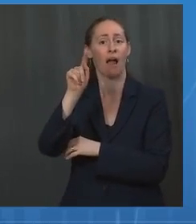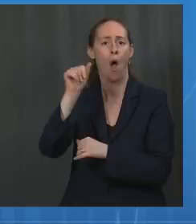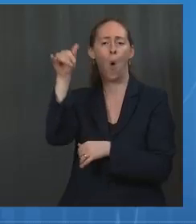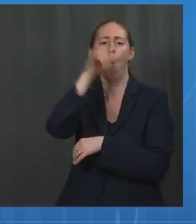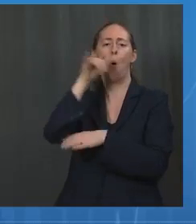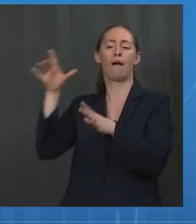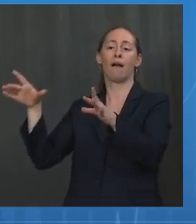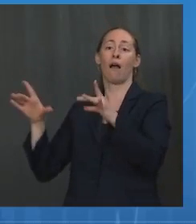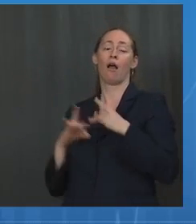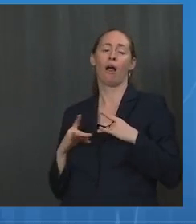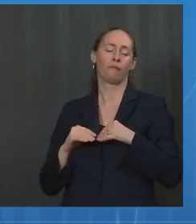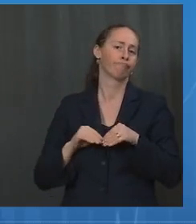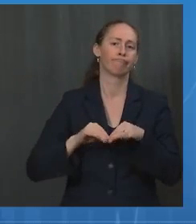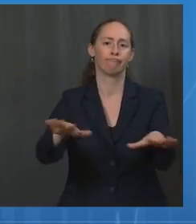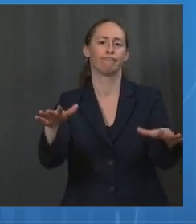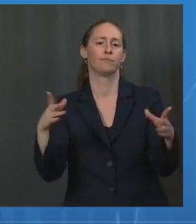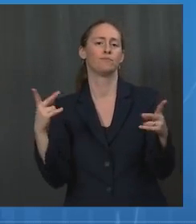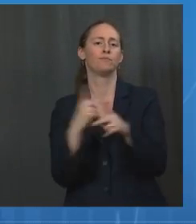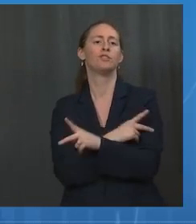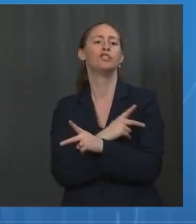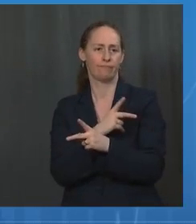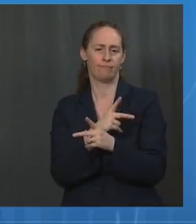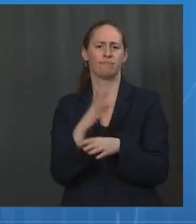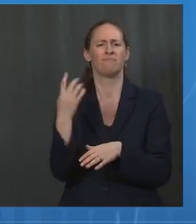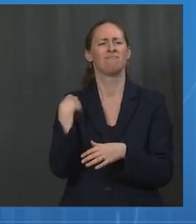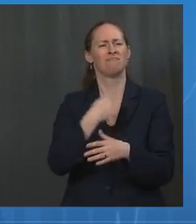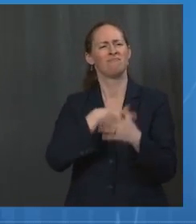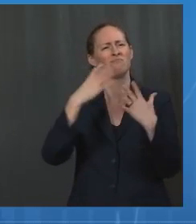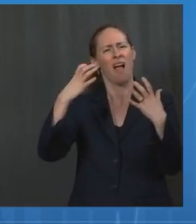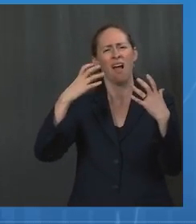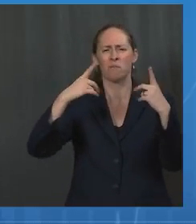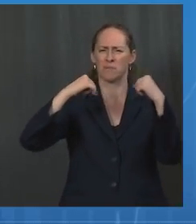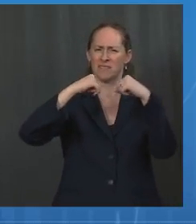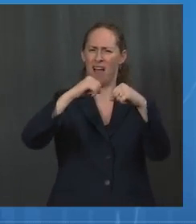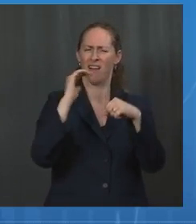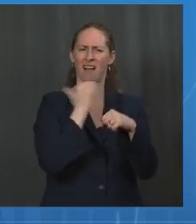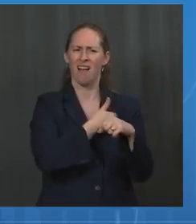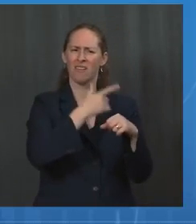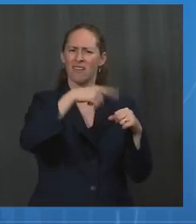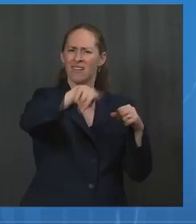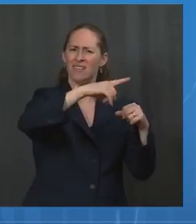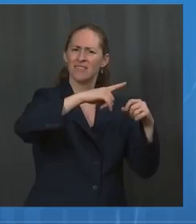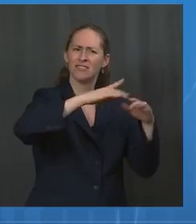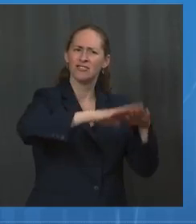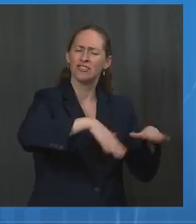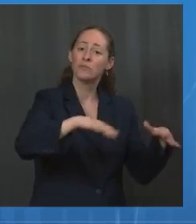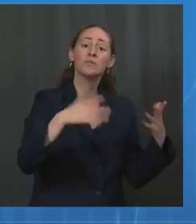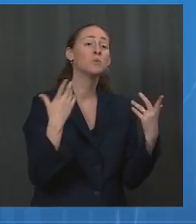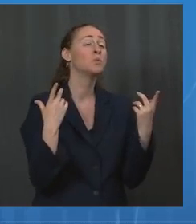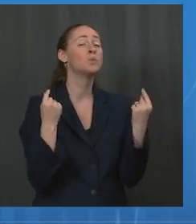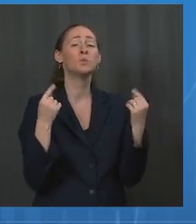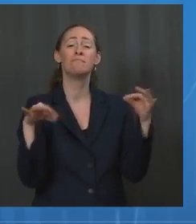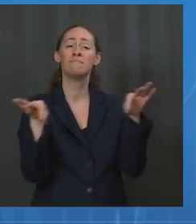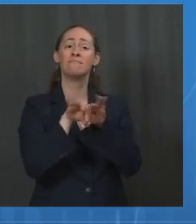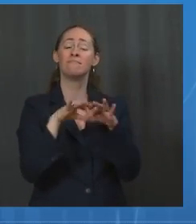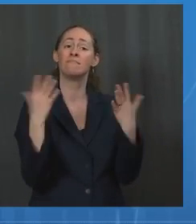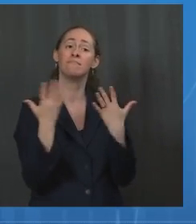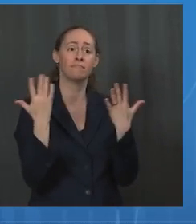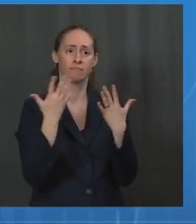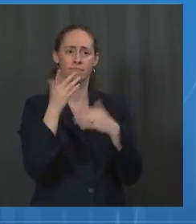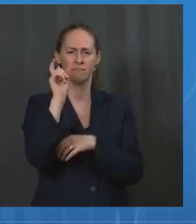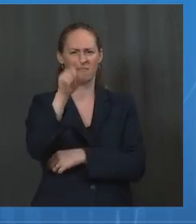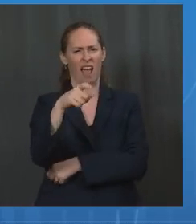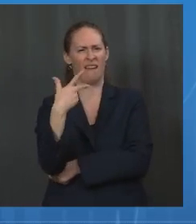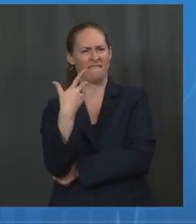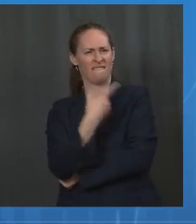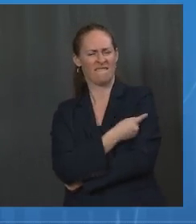human nature to protect our children above all else, and the best way to protect them is to get everyone who is eligible